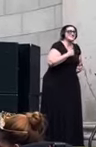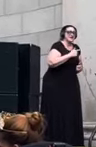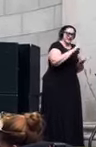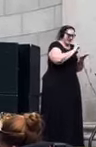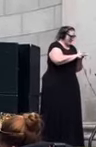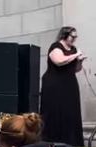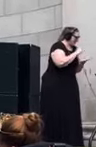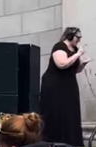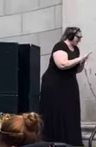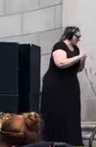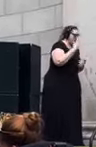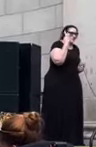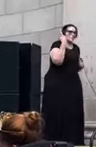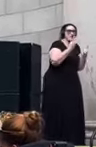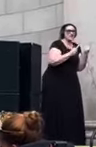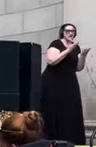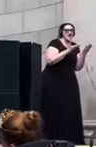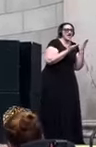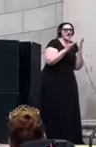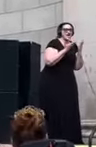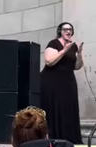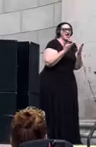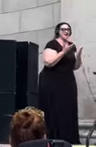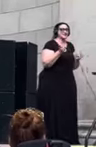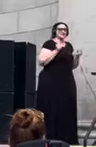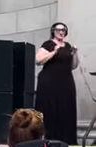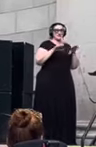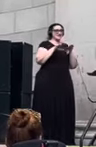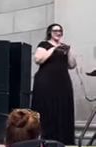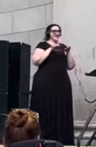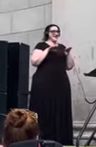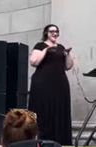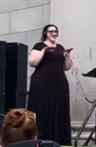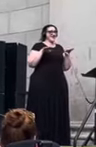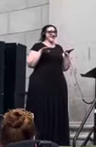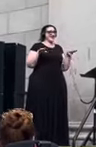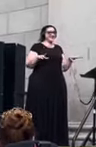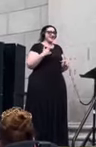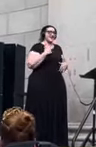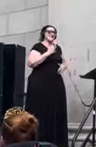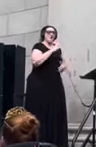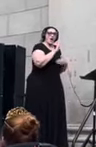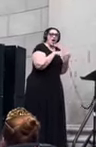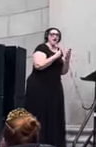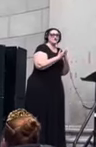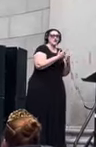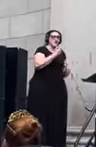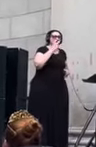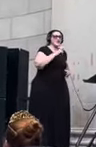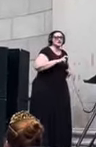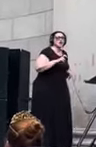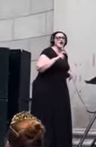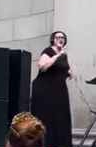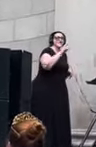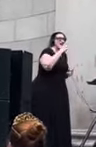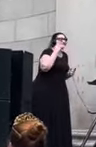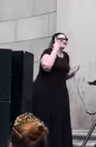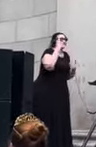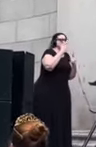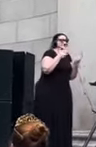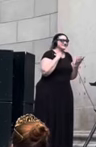kitchen. Said I brought it to the stage. I take it on my travels. I put it on